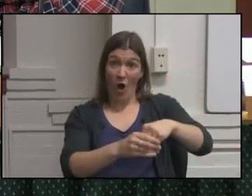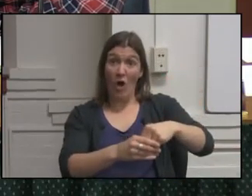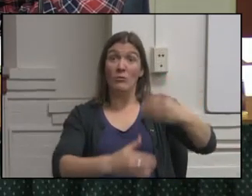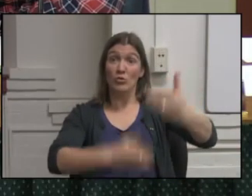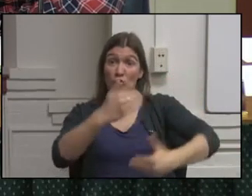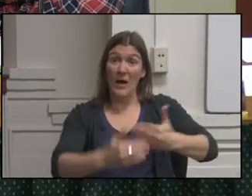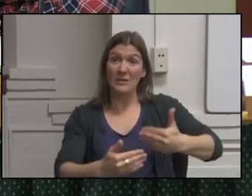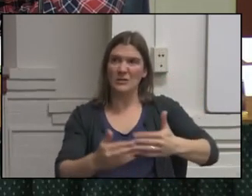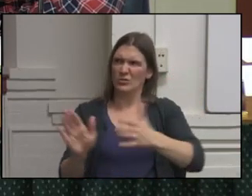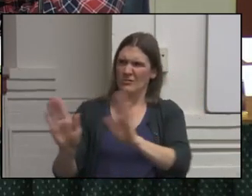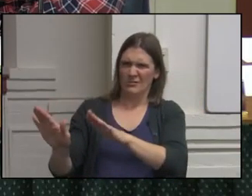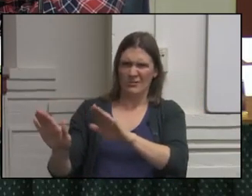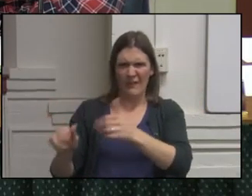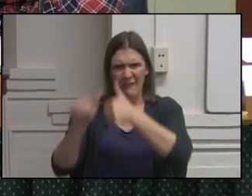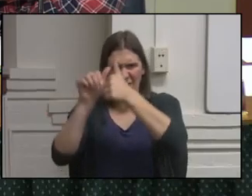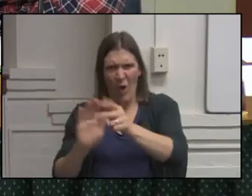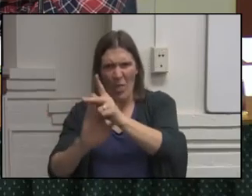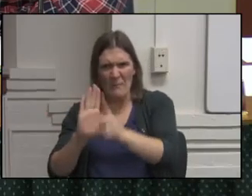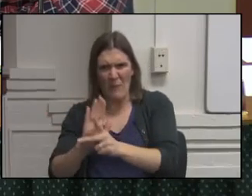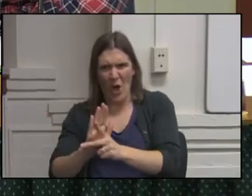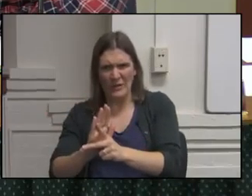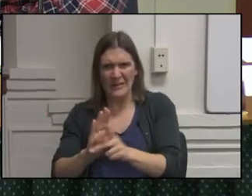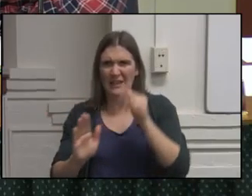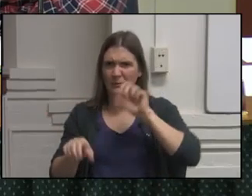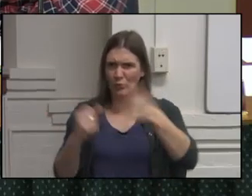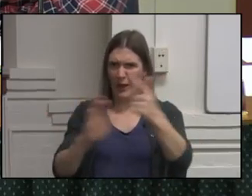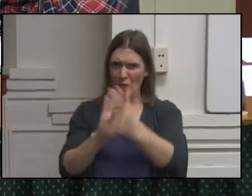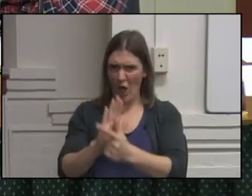to enforce the provisions of this policy. Would somebody like